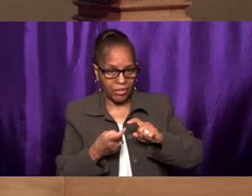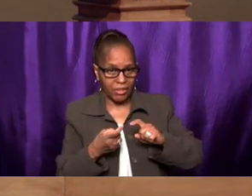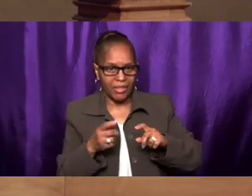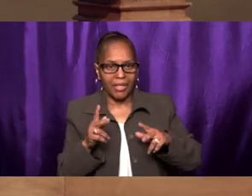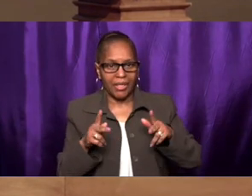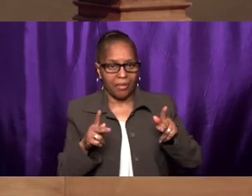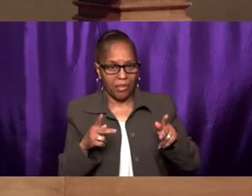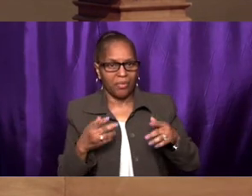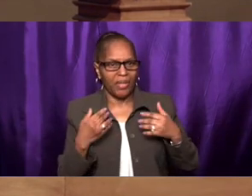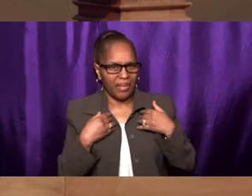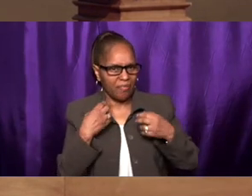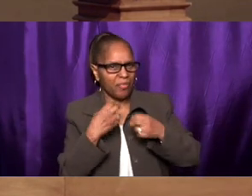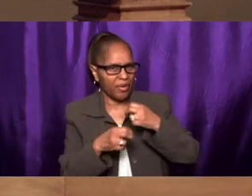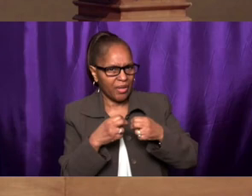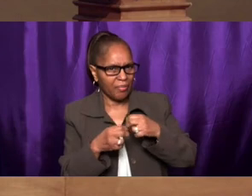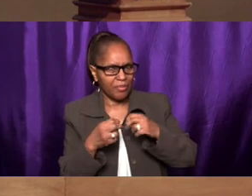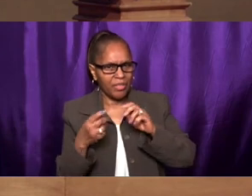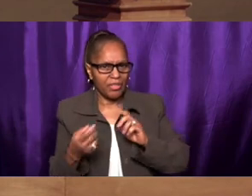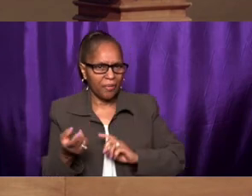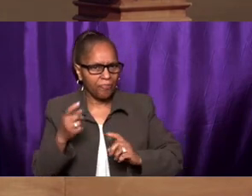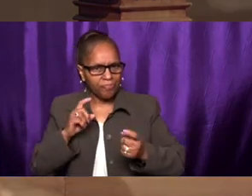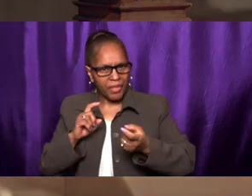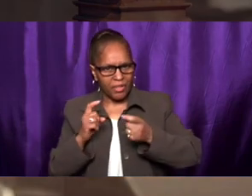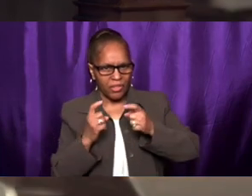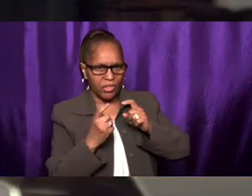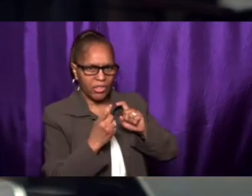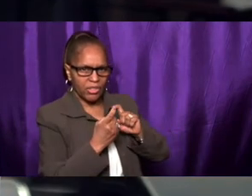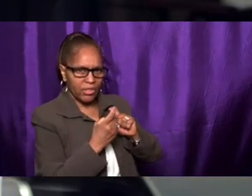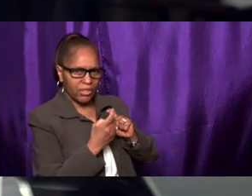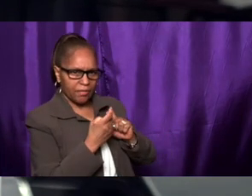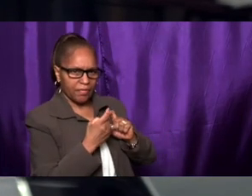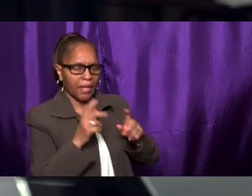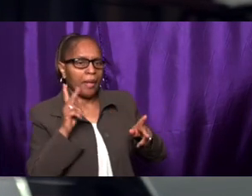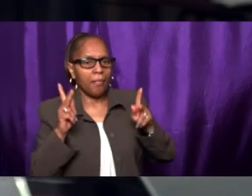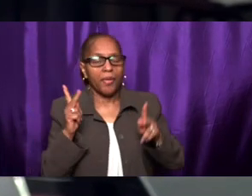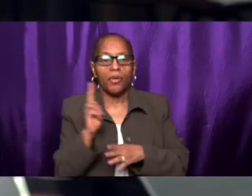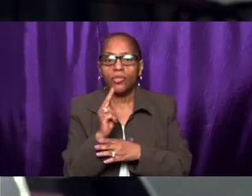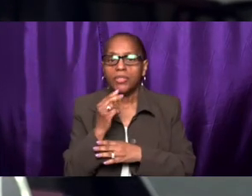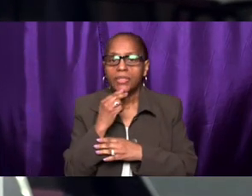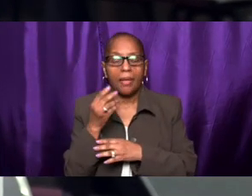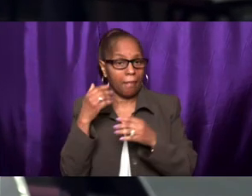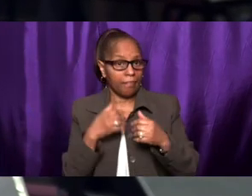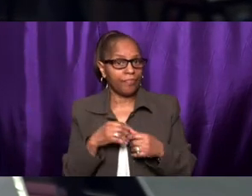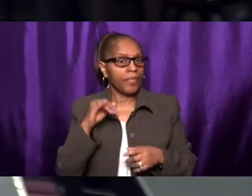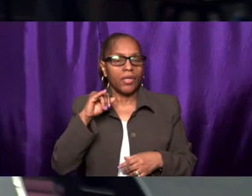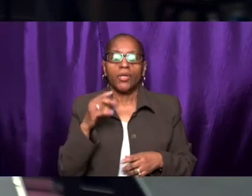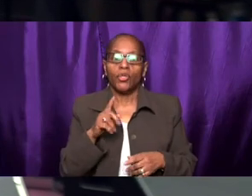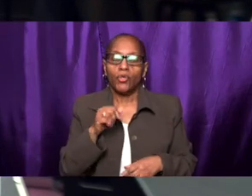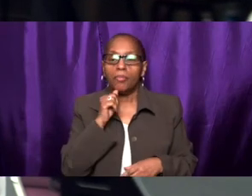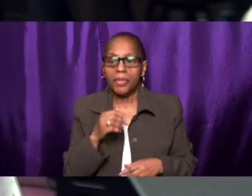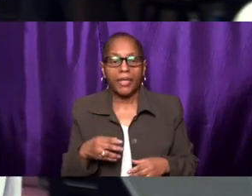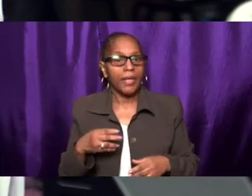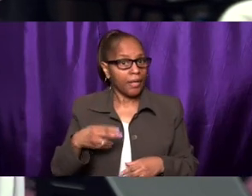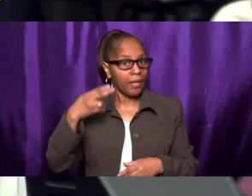trip, there's a shift. Folks used to say, baby, you can be up today and